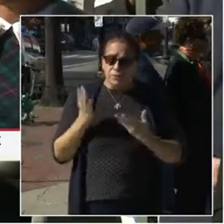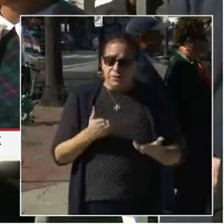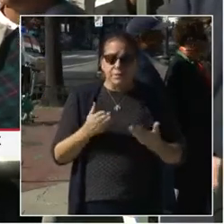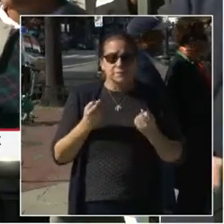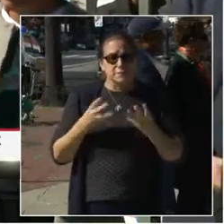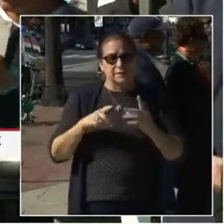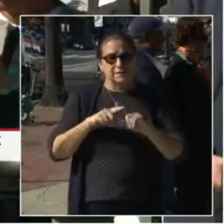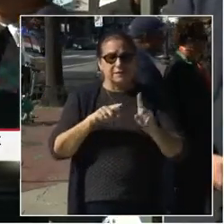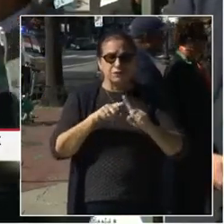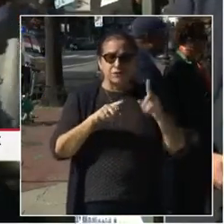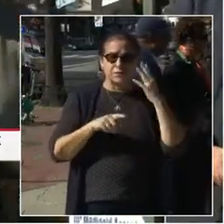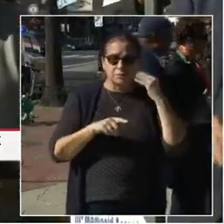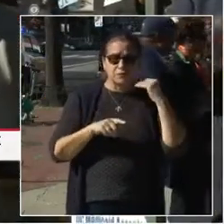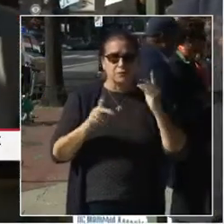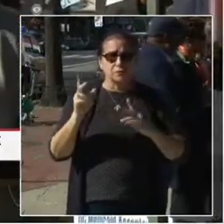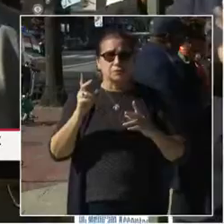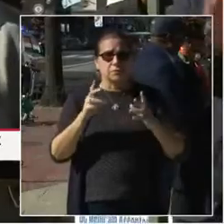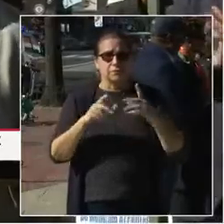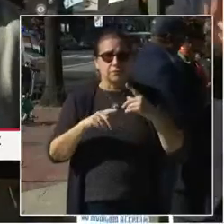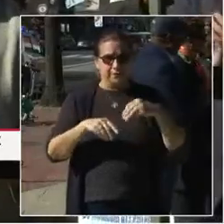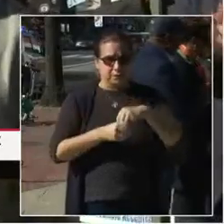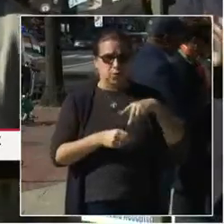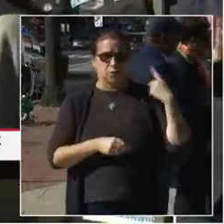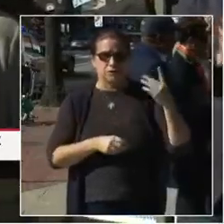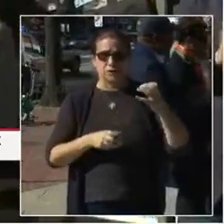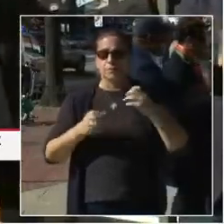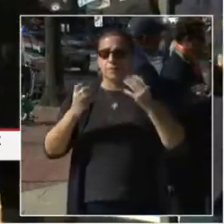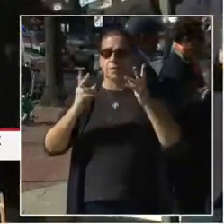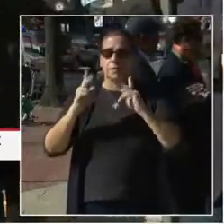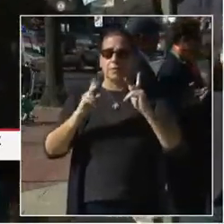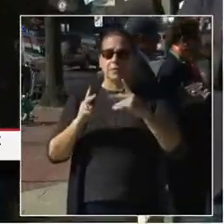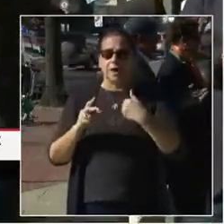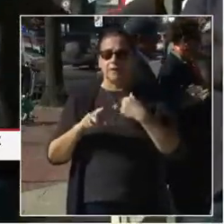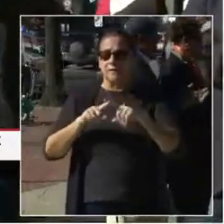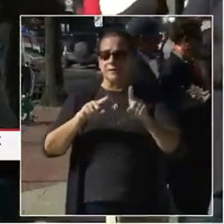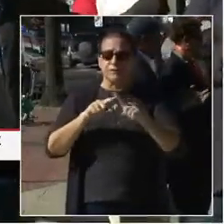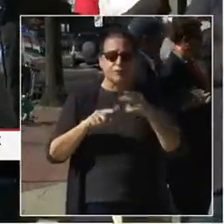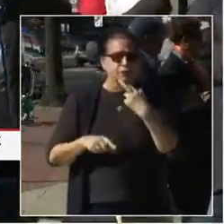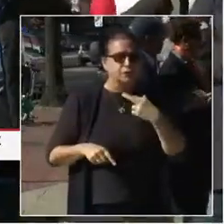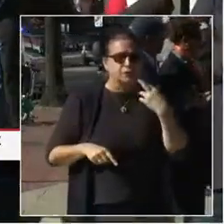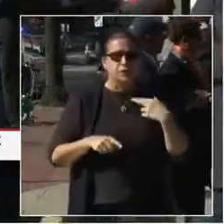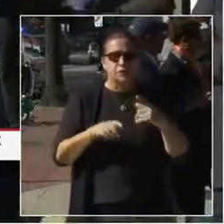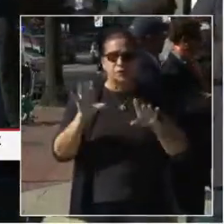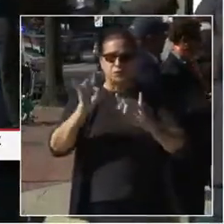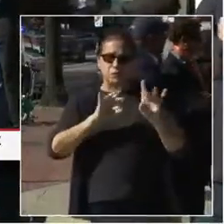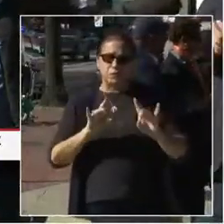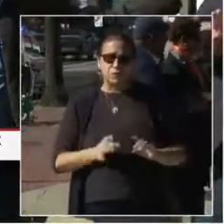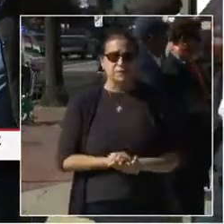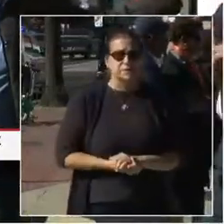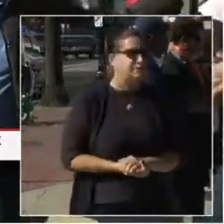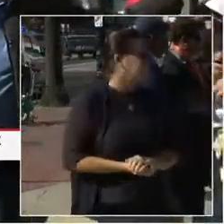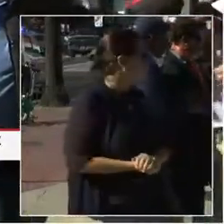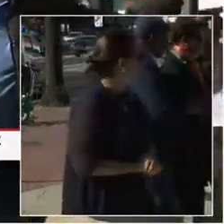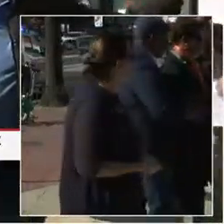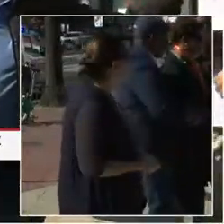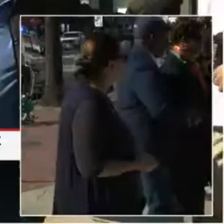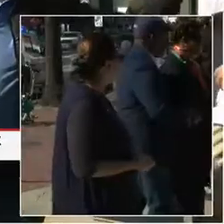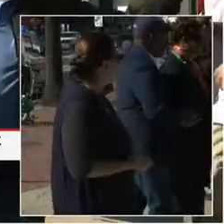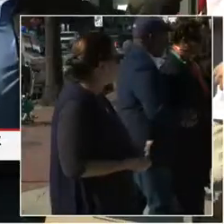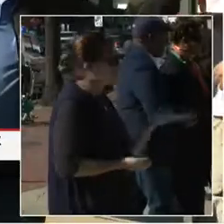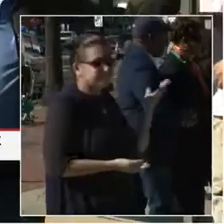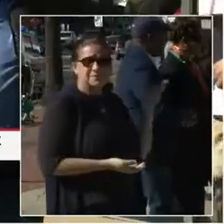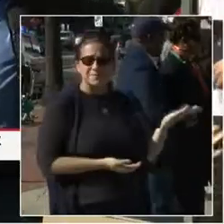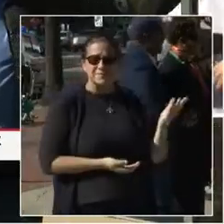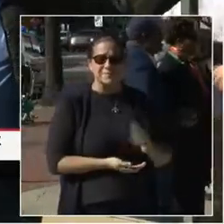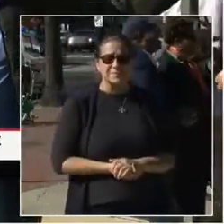to the mayor. Thank you so much. Thank you. Well, let's give a big hand to Crystal's